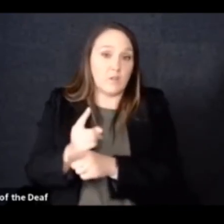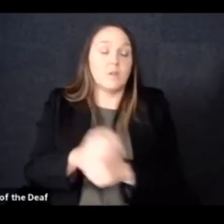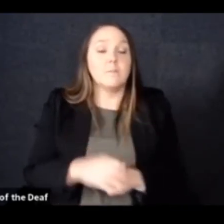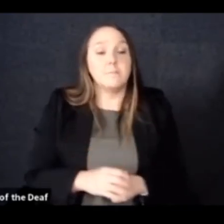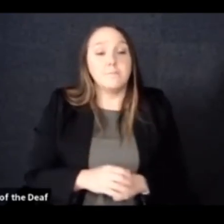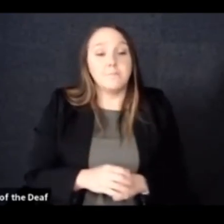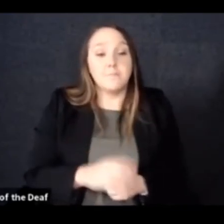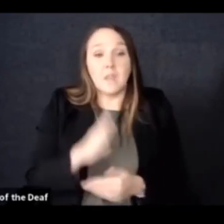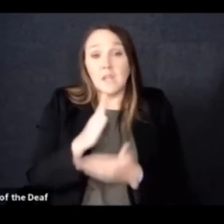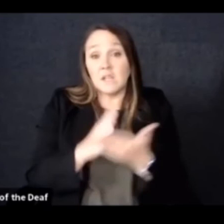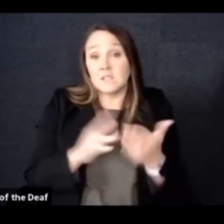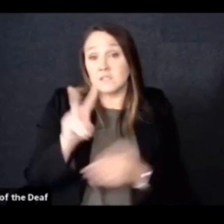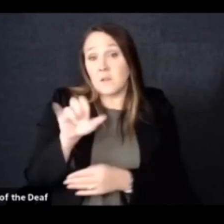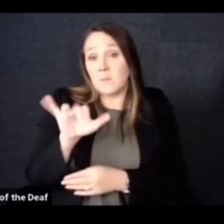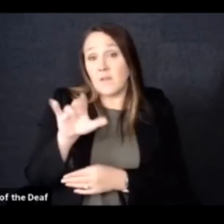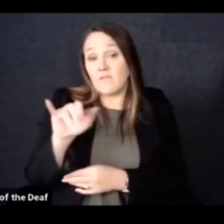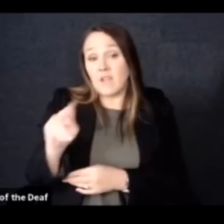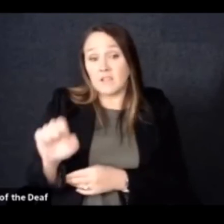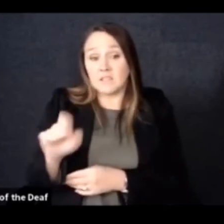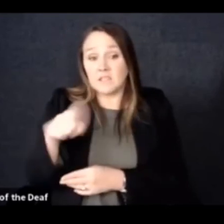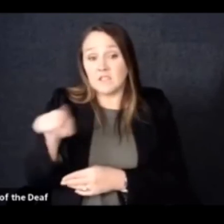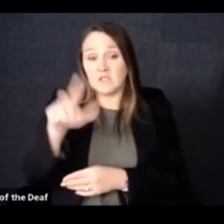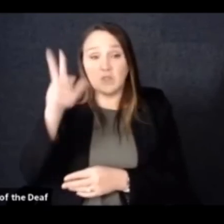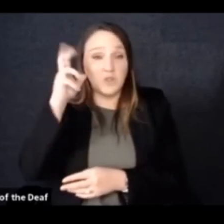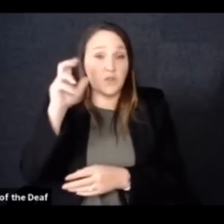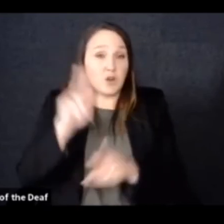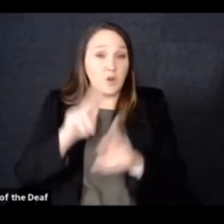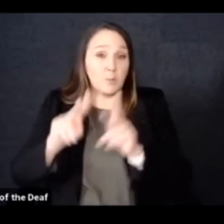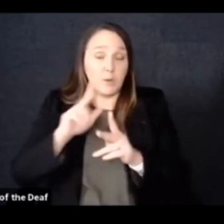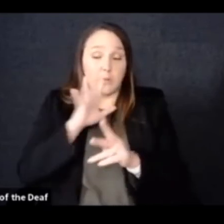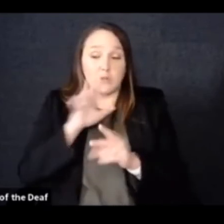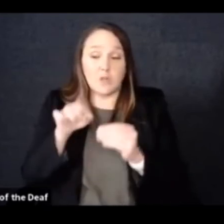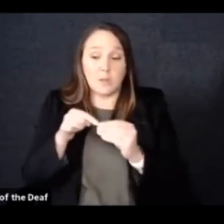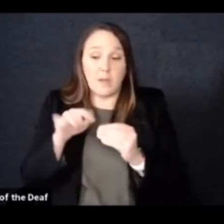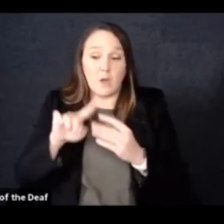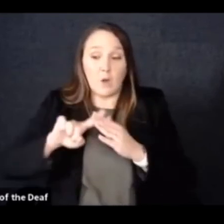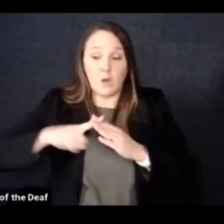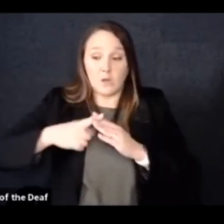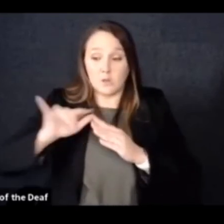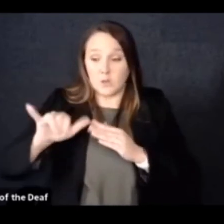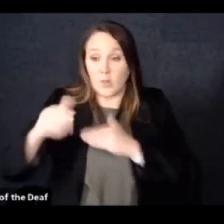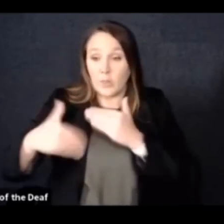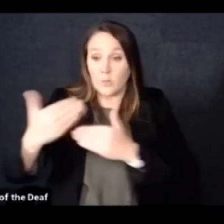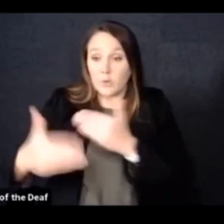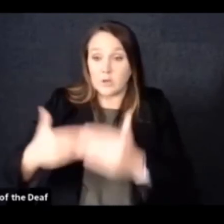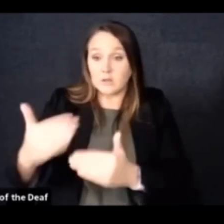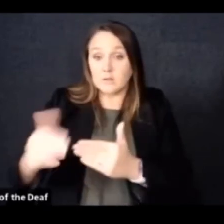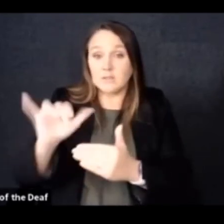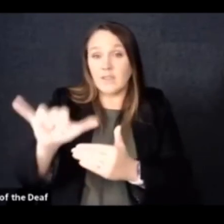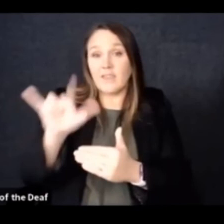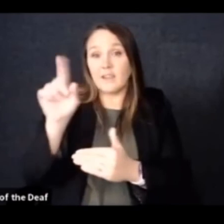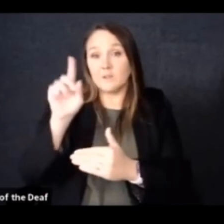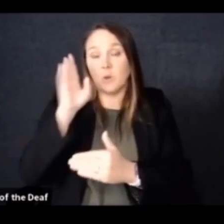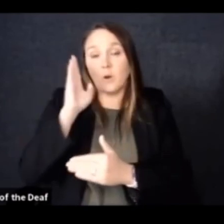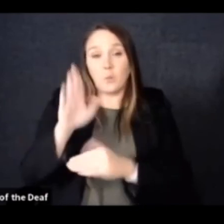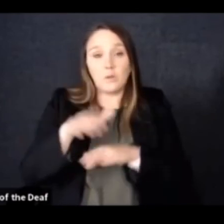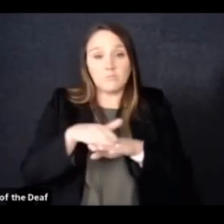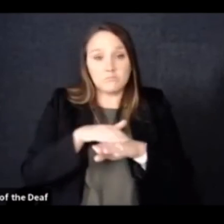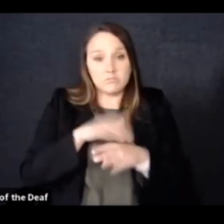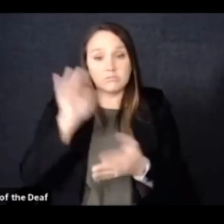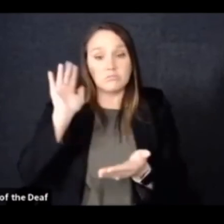And some of those vaccines, if you've heard people talking about, they start that process, and that's where things are probably going to slow down a little bit because